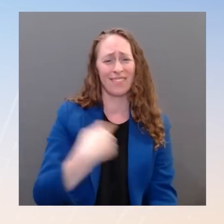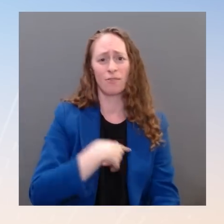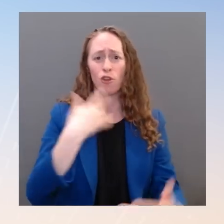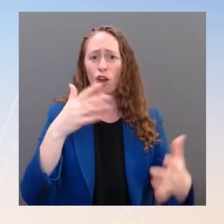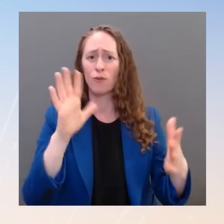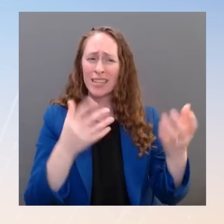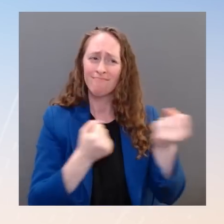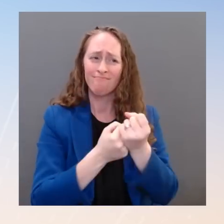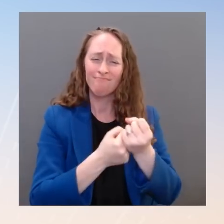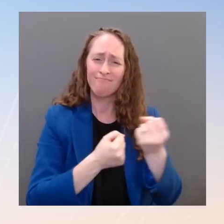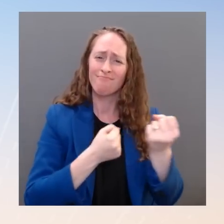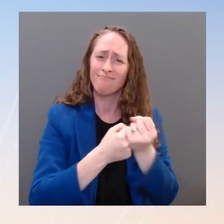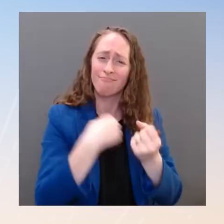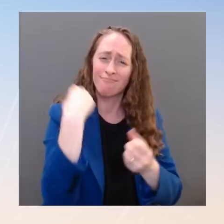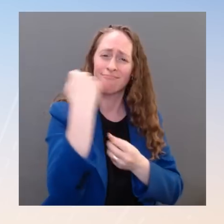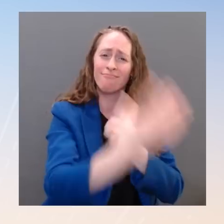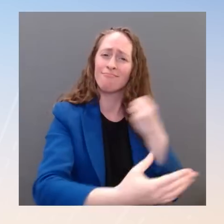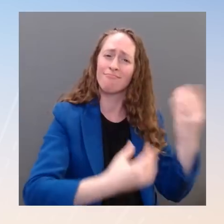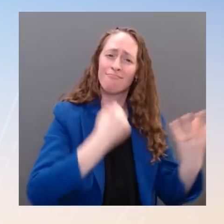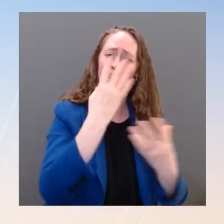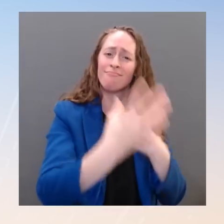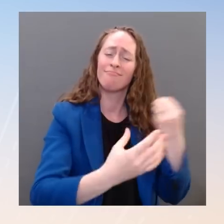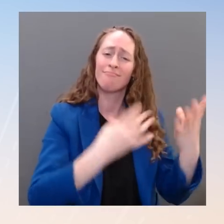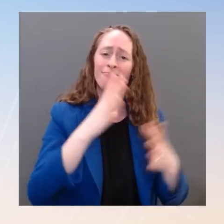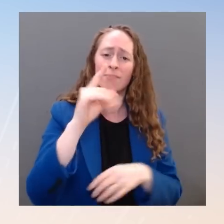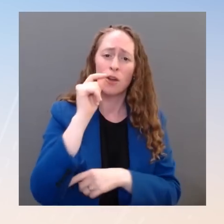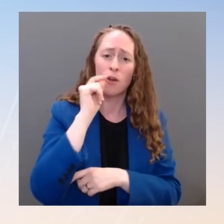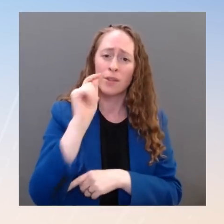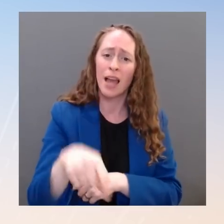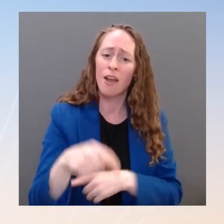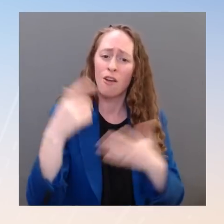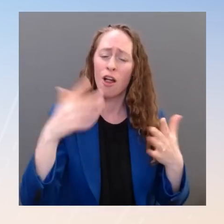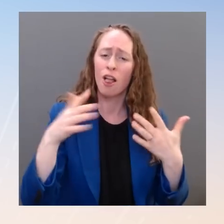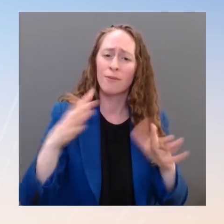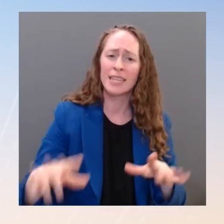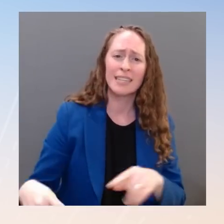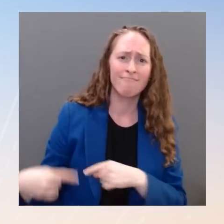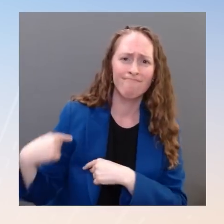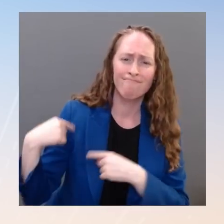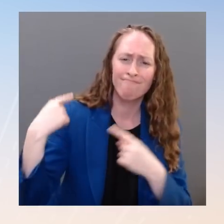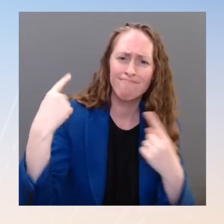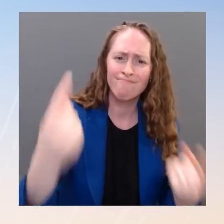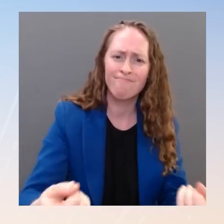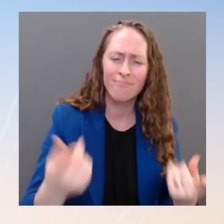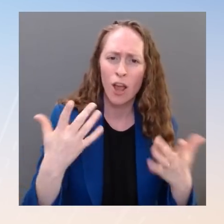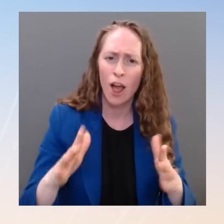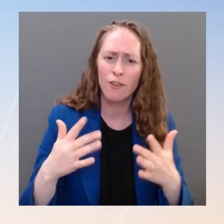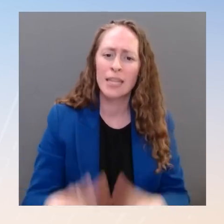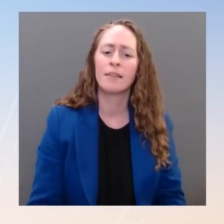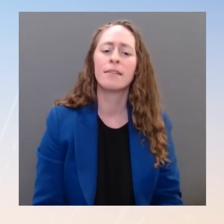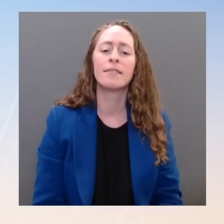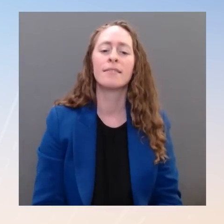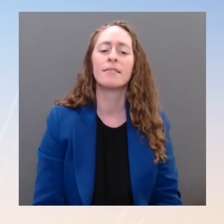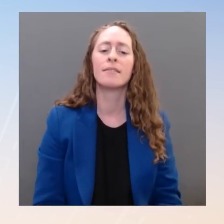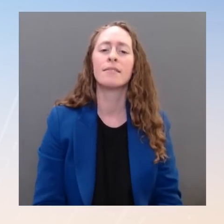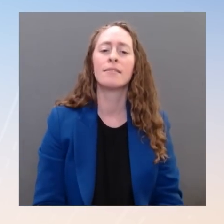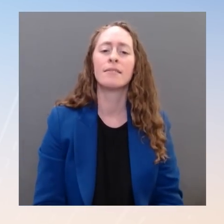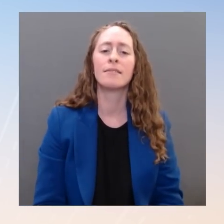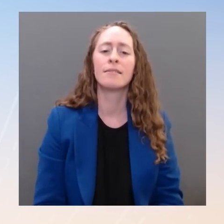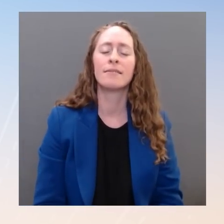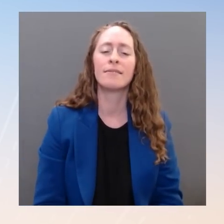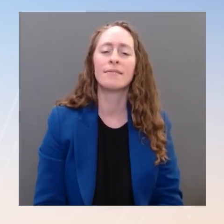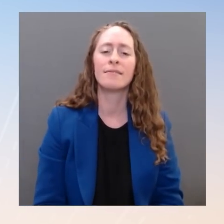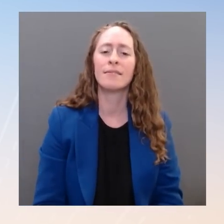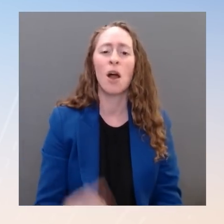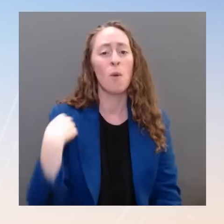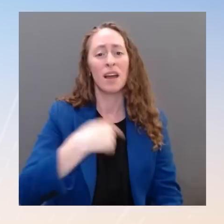stumbled through that a little bit. As you know, we had $3.5 billion in military security assistance. We have about $250